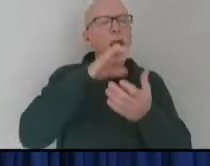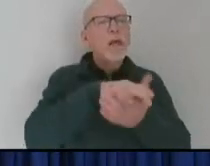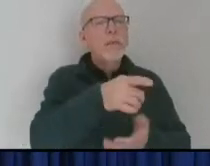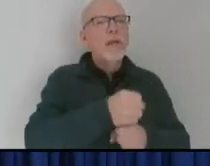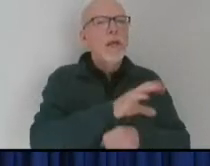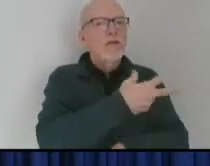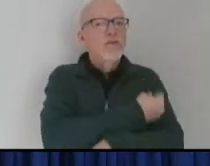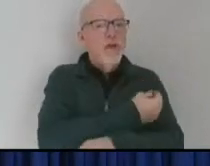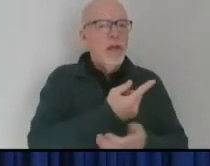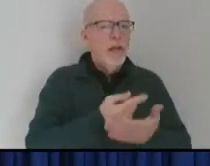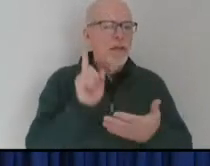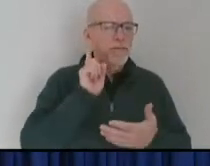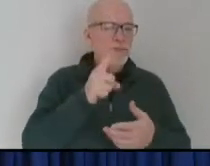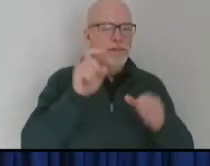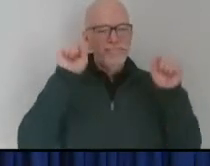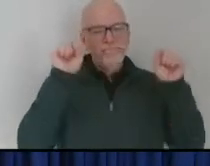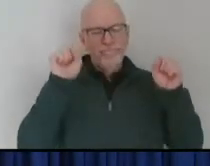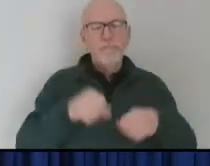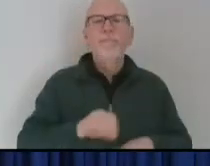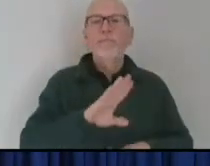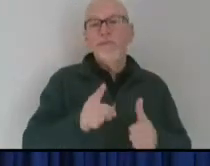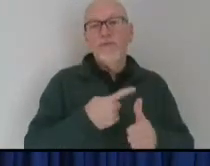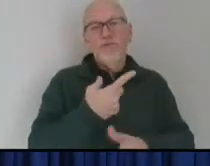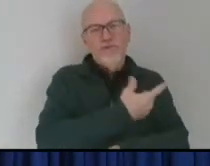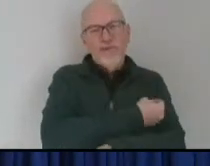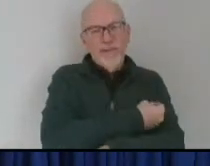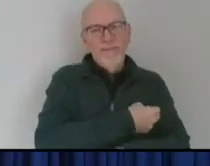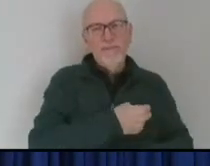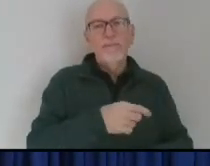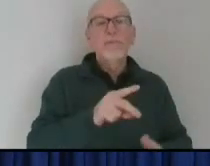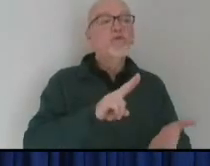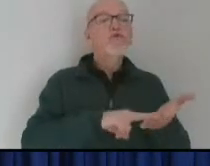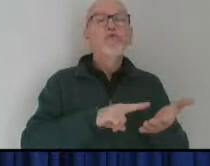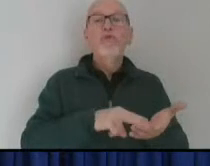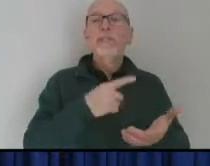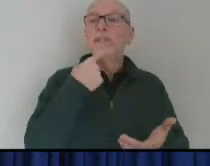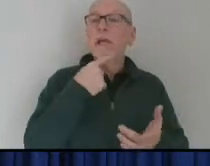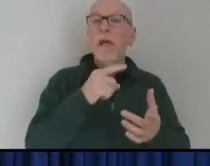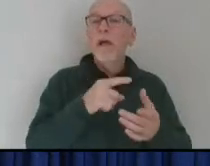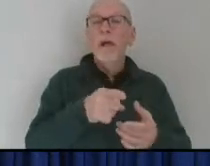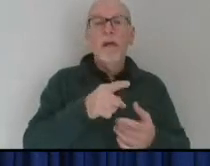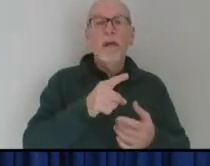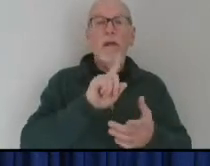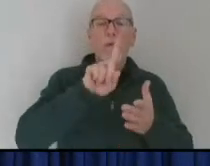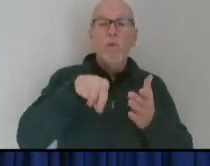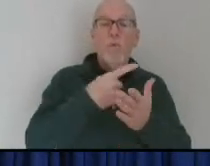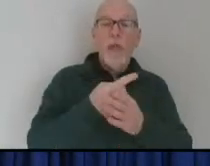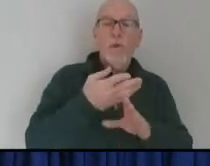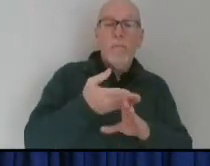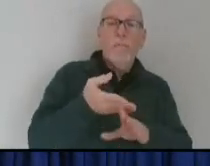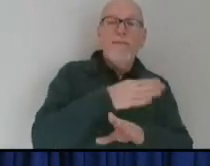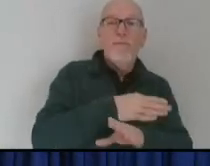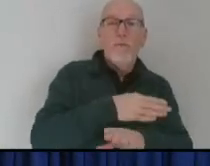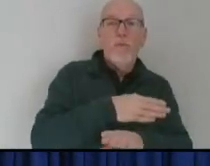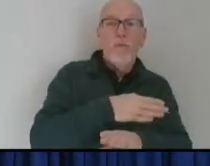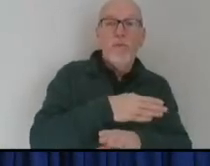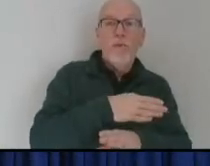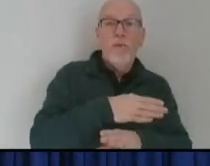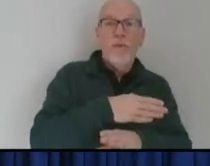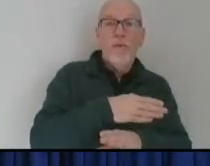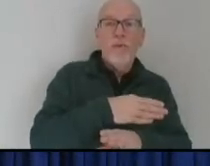shot last week, yay rah, his first shot, and the nurses had said an hour before, taking a